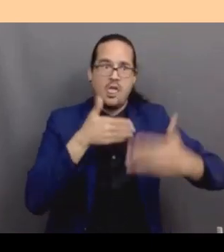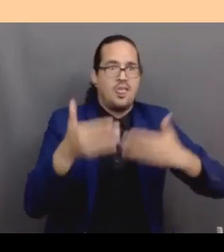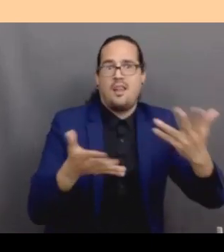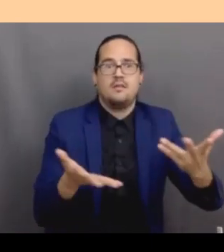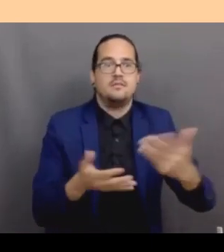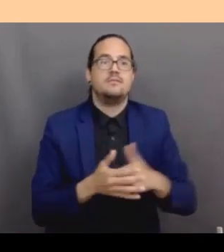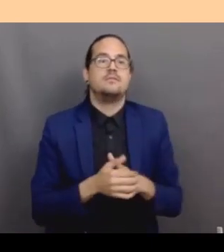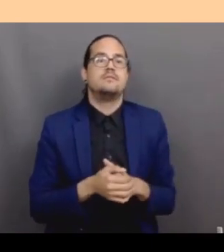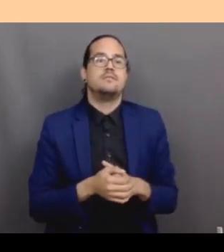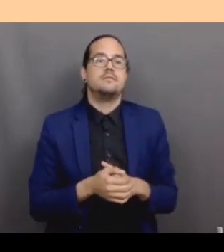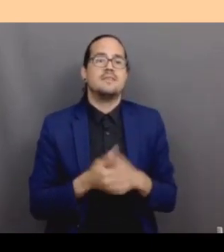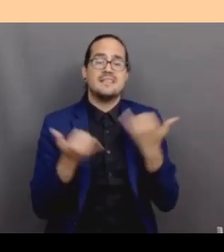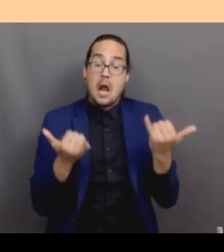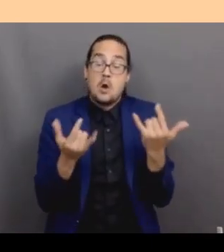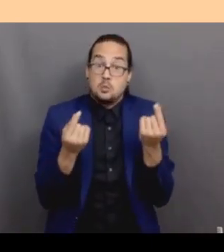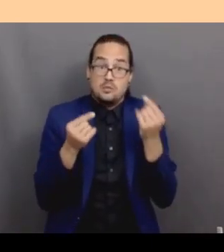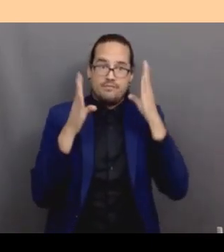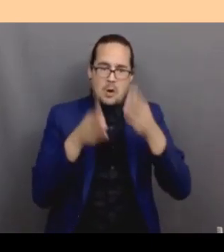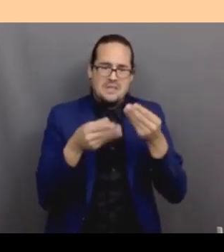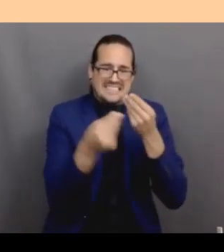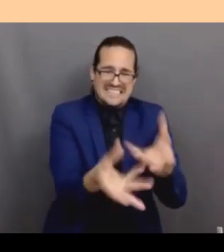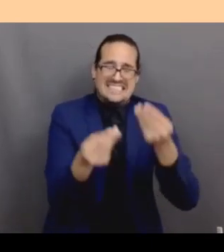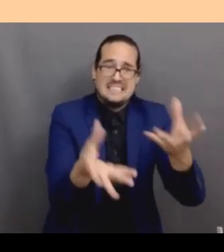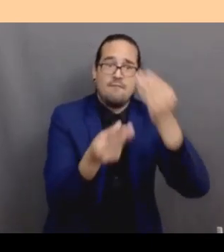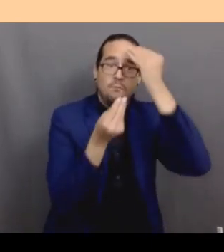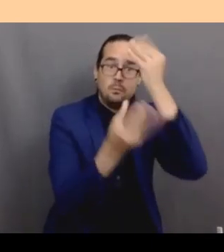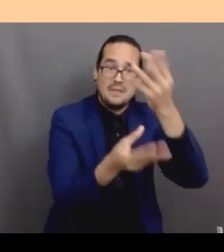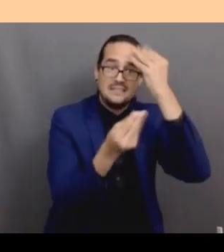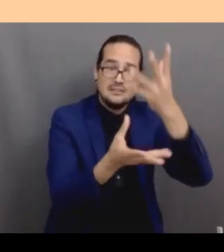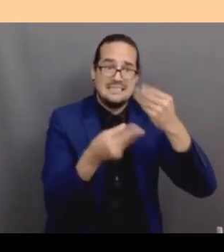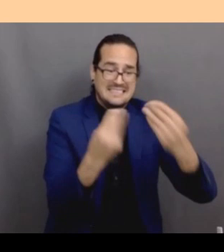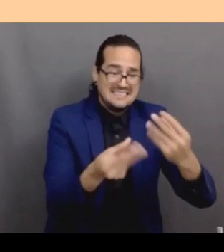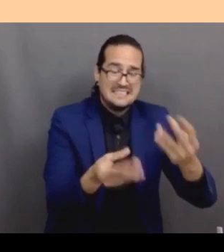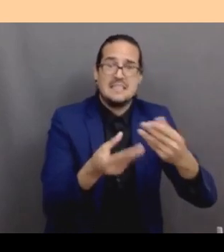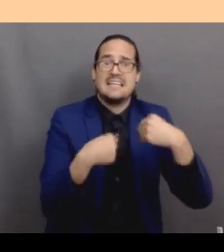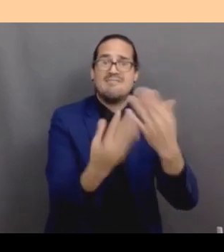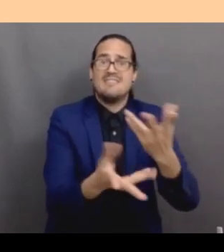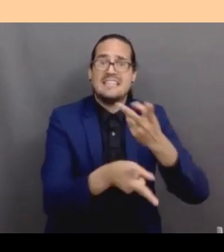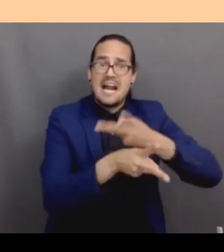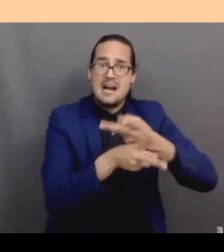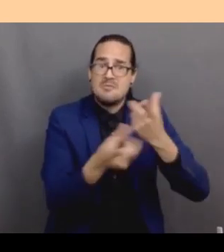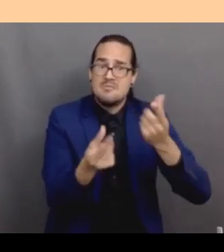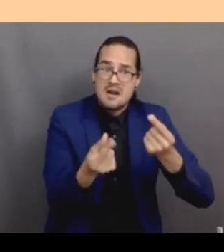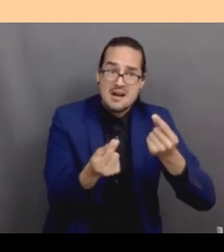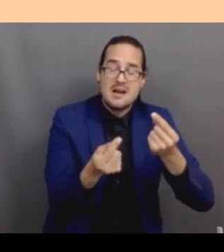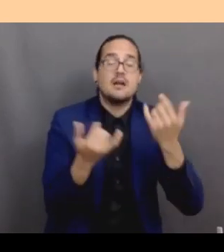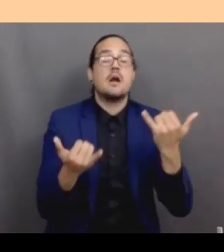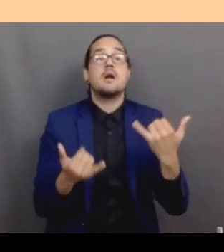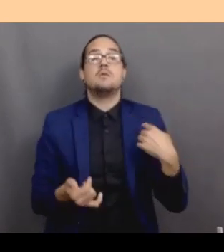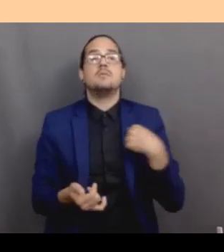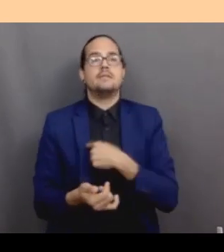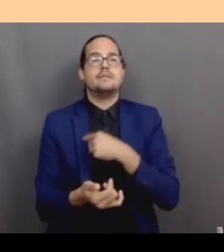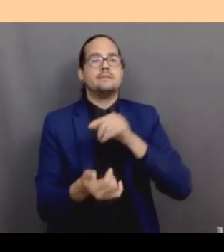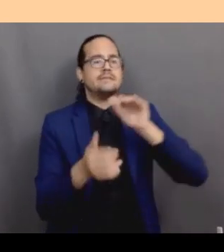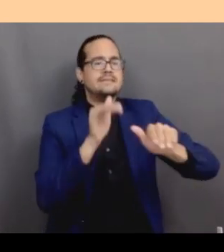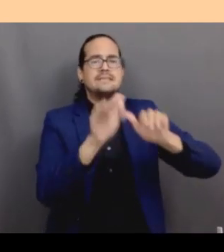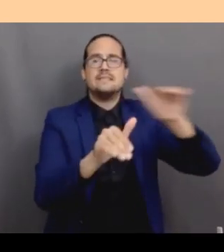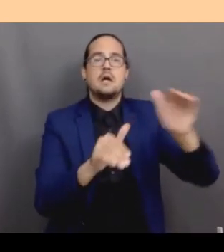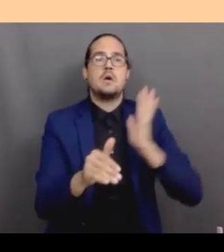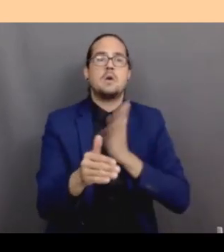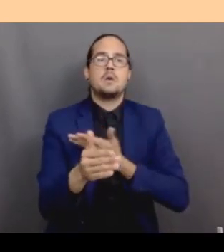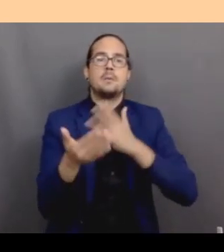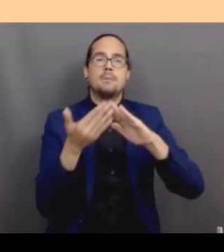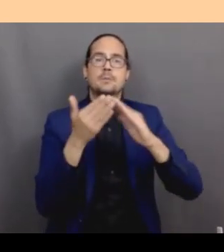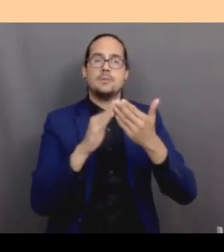need, and that we are reaching out to our communities and being proactive. And we're trying to also respond to,